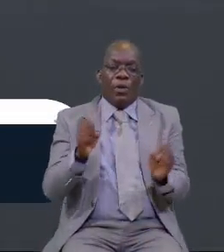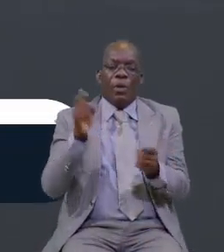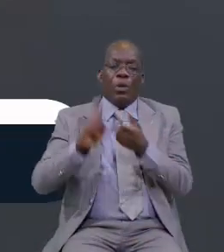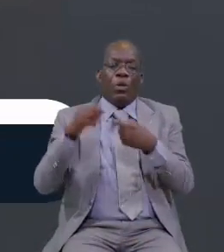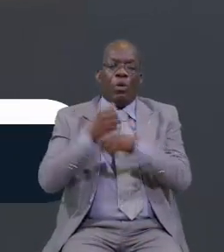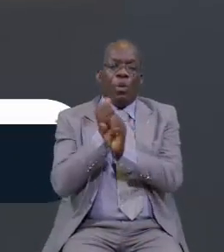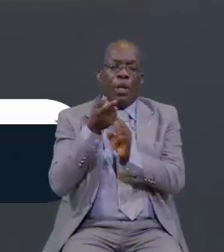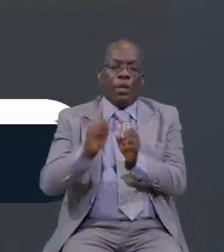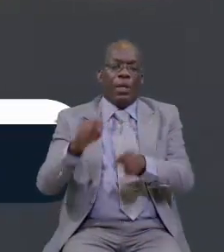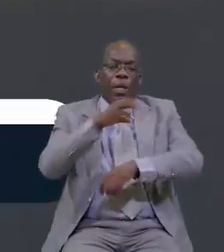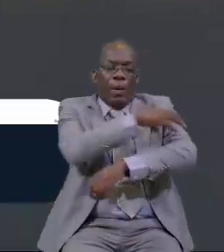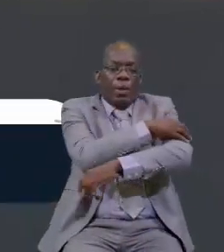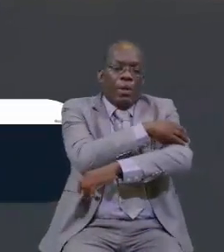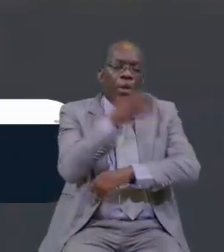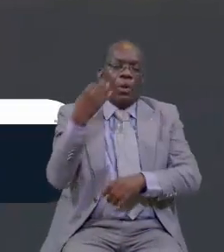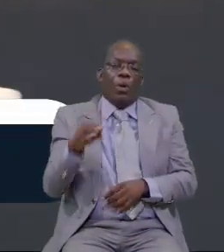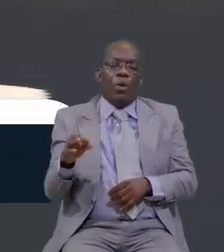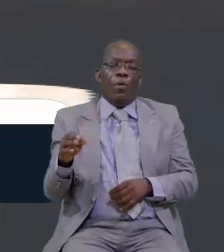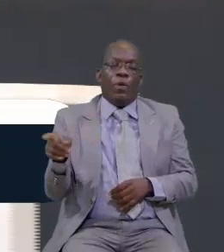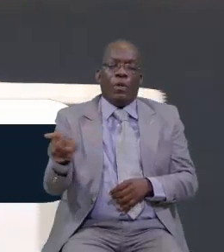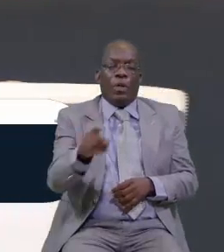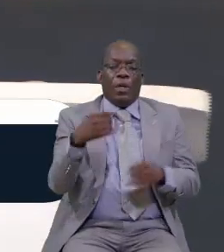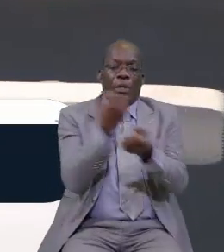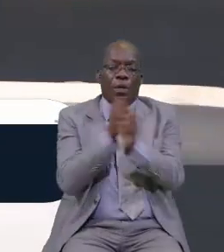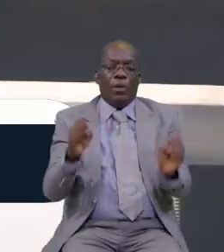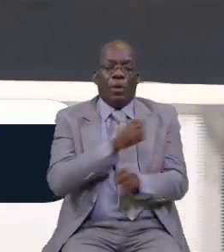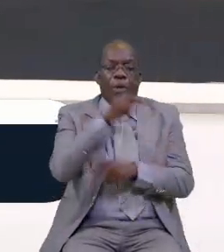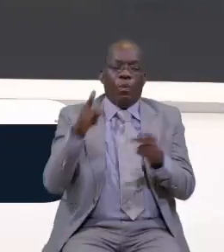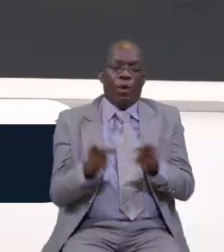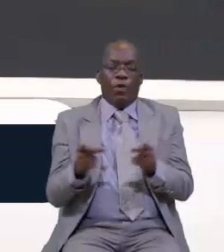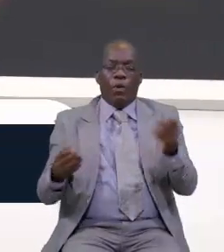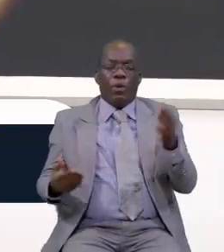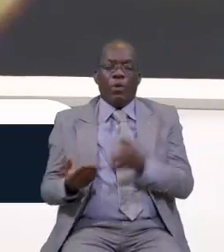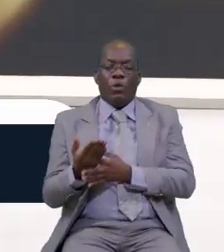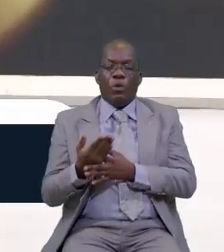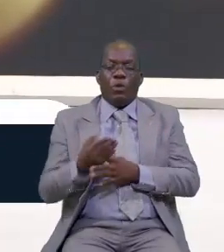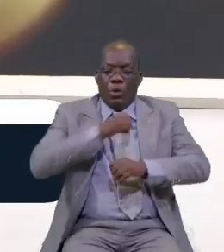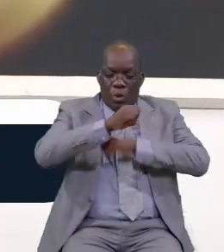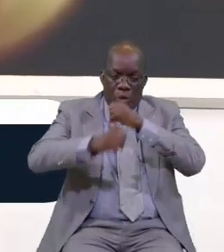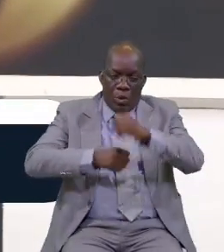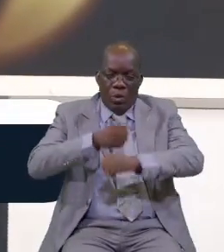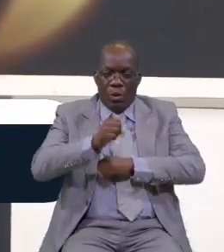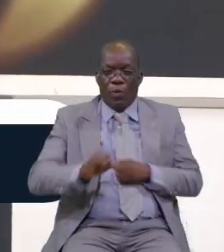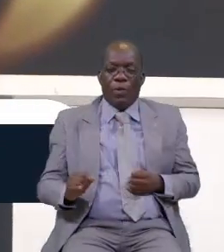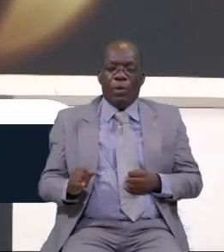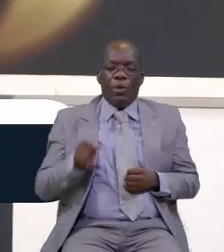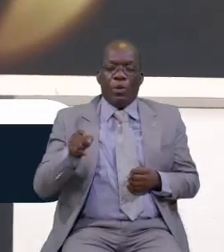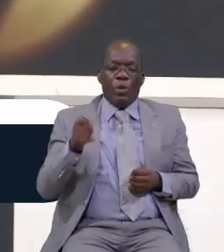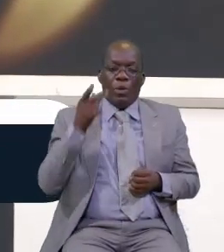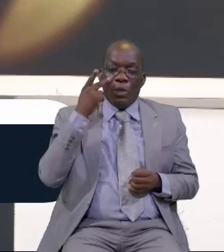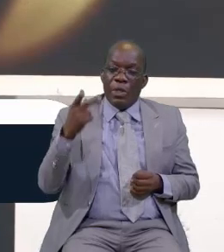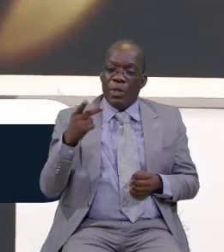their salvation perfect through sufferings. Have you noticed plural